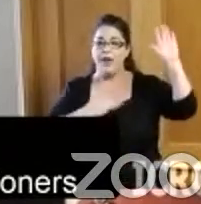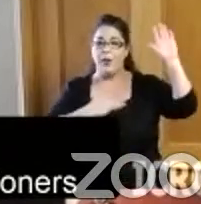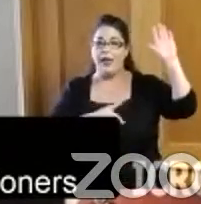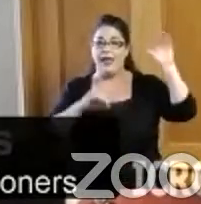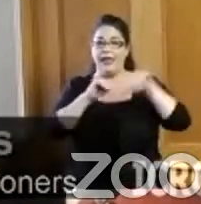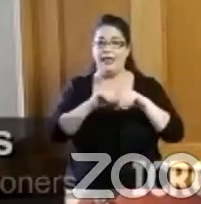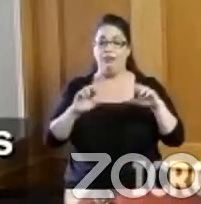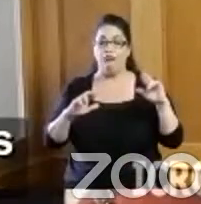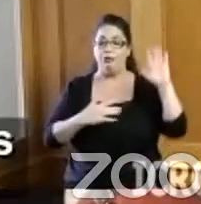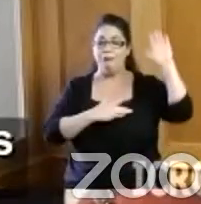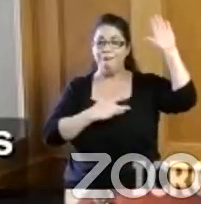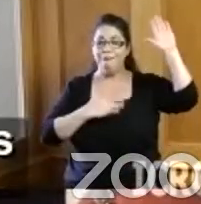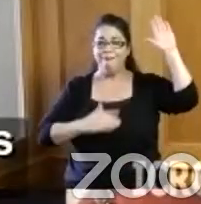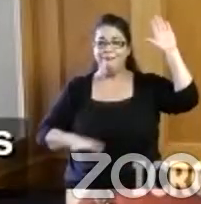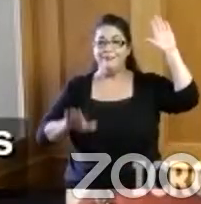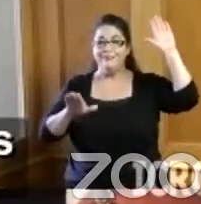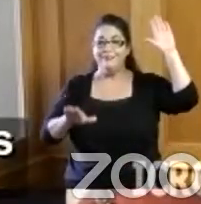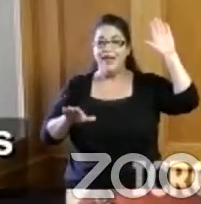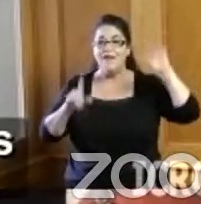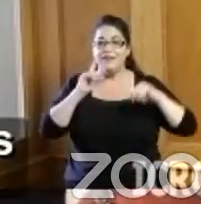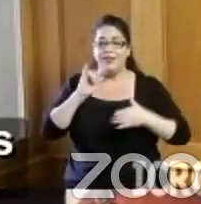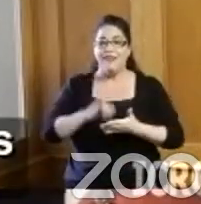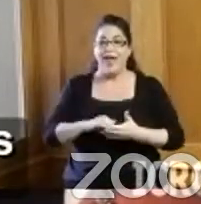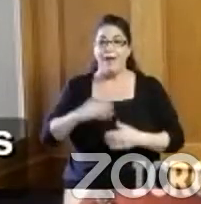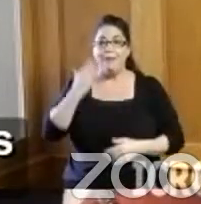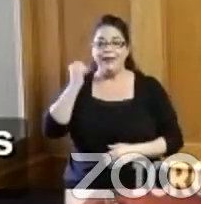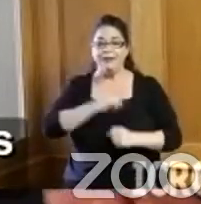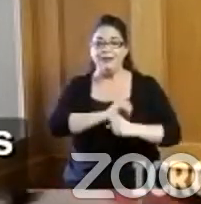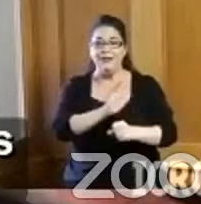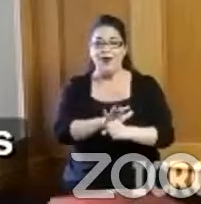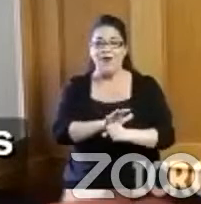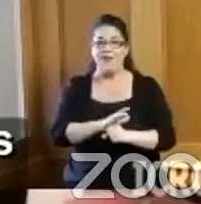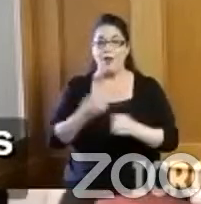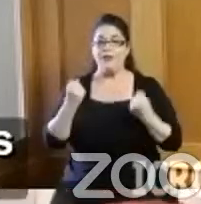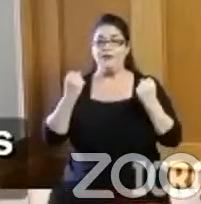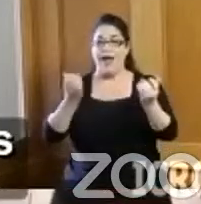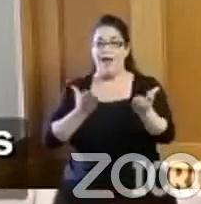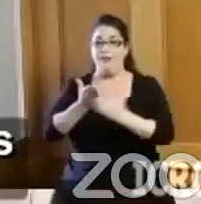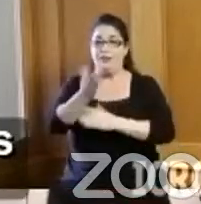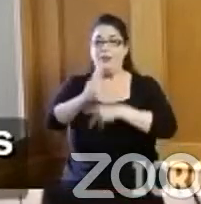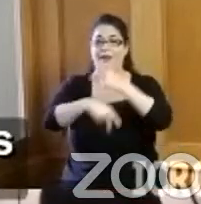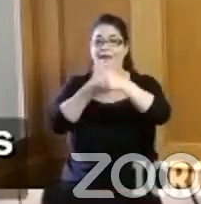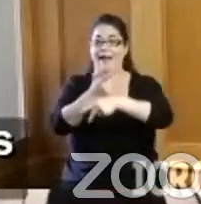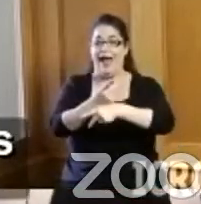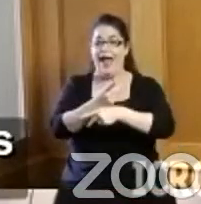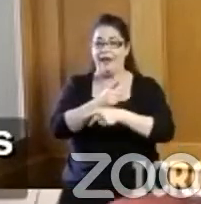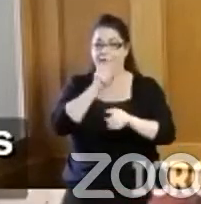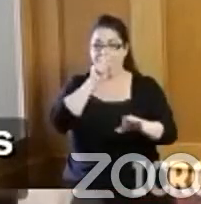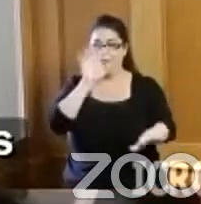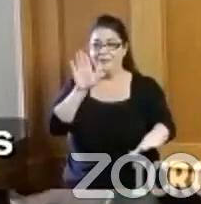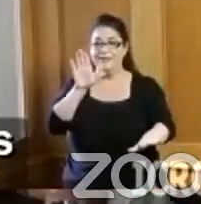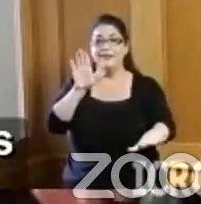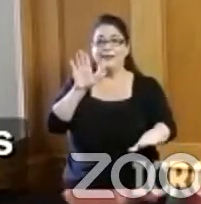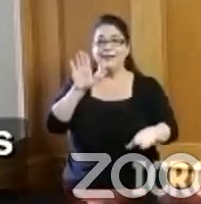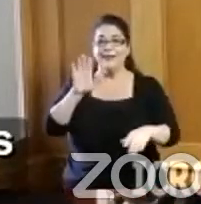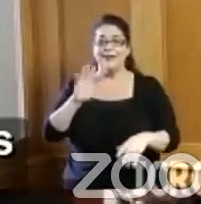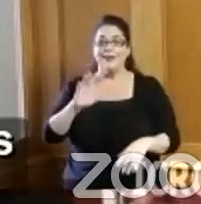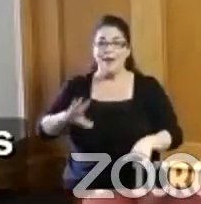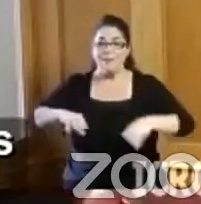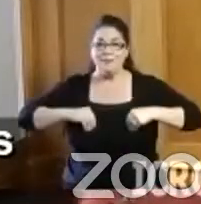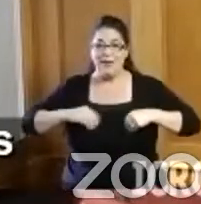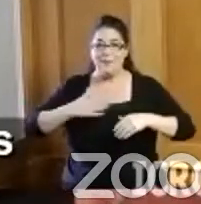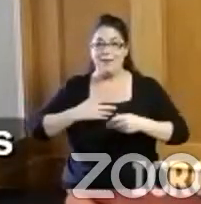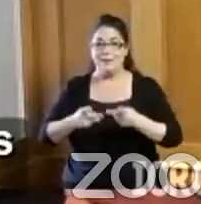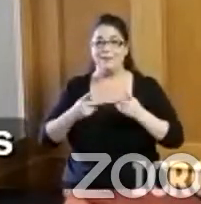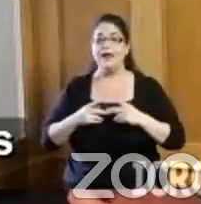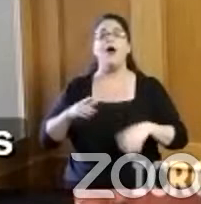Mm-hmm. I didn't get to have one because we had COVID. We did a drive-through swearing in. Mm-hmm. Oh, my mic's right there. Okay, so I'll go back.